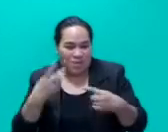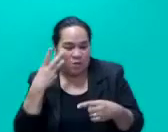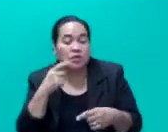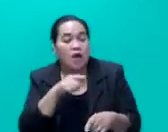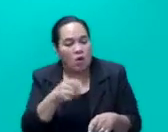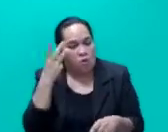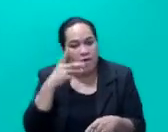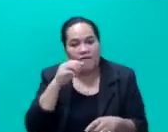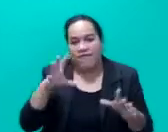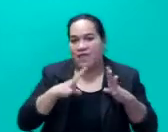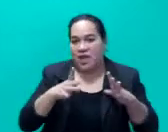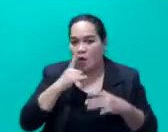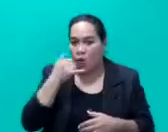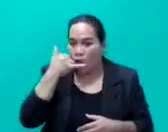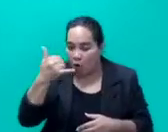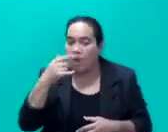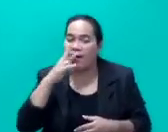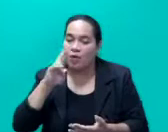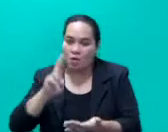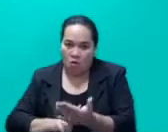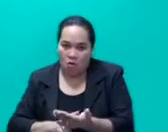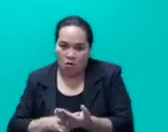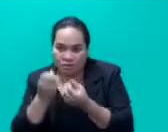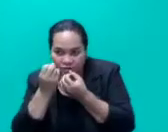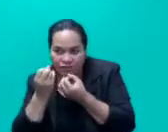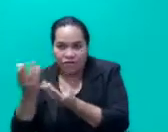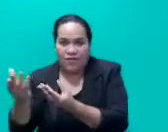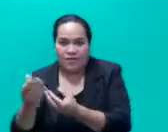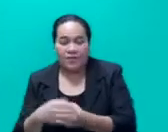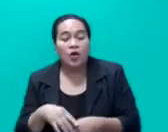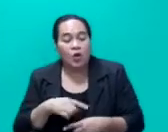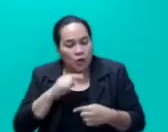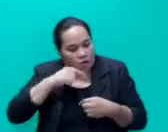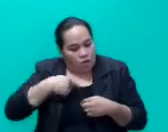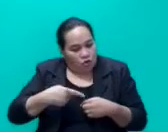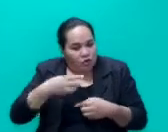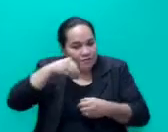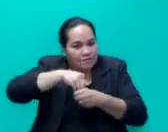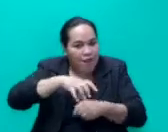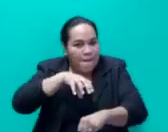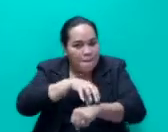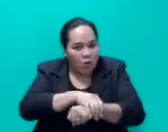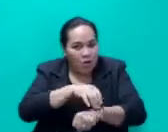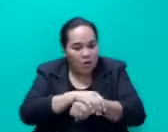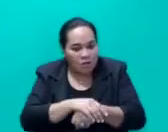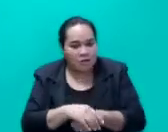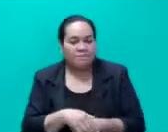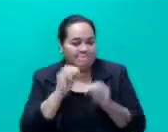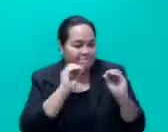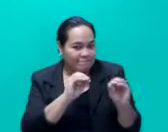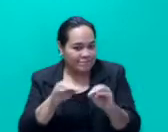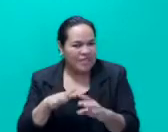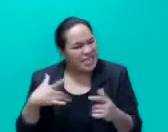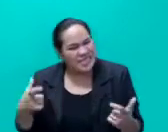number, can feel free to report, and we continue with our training within our police force. Despite the challenges, Mr. Speaker, it